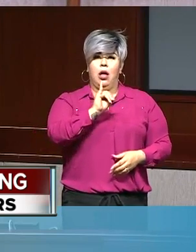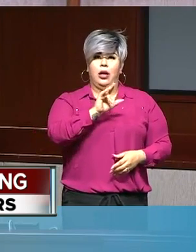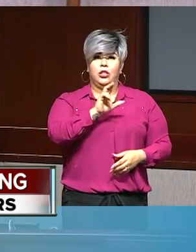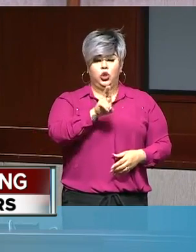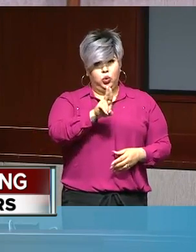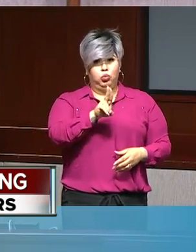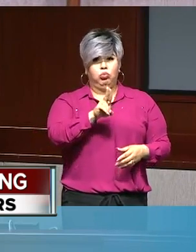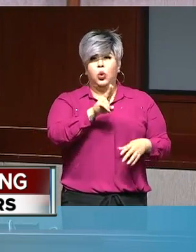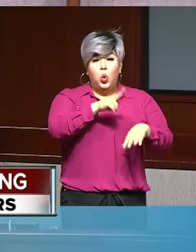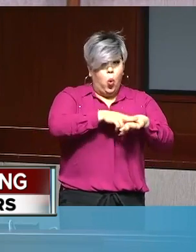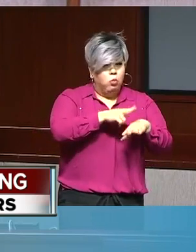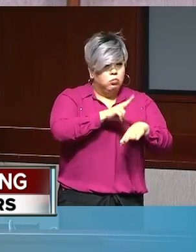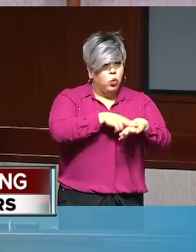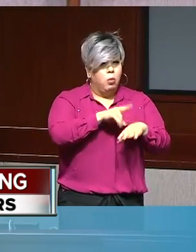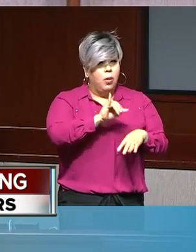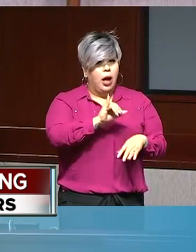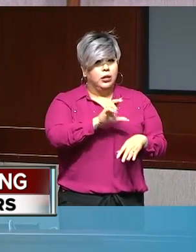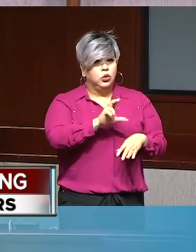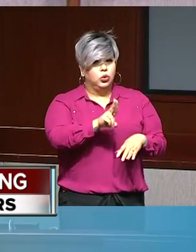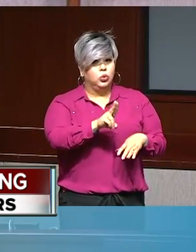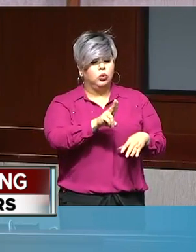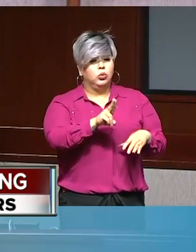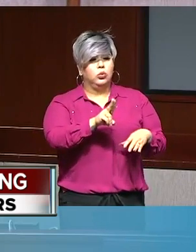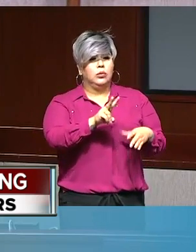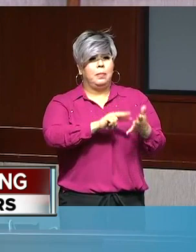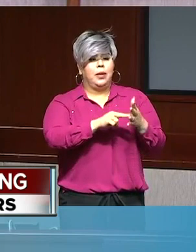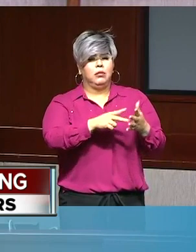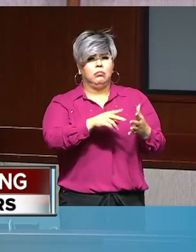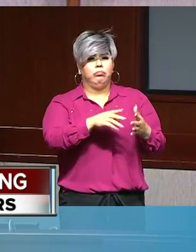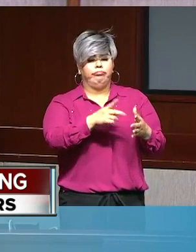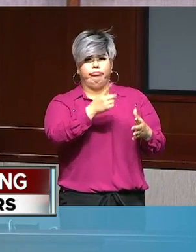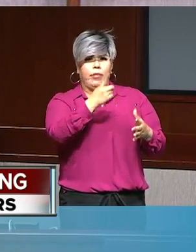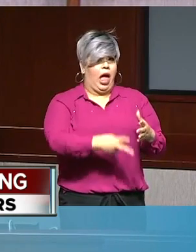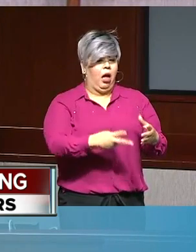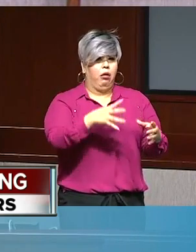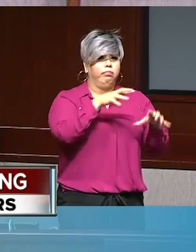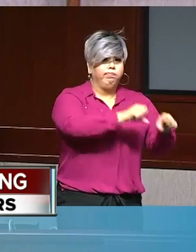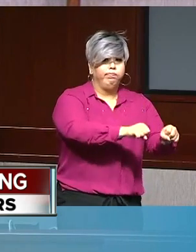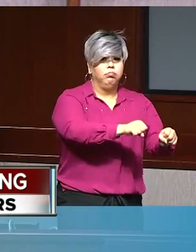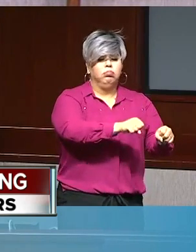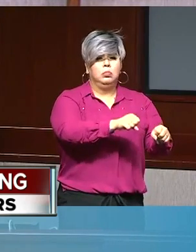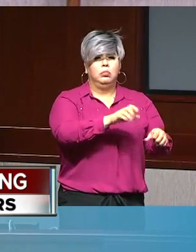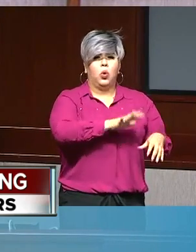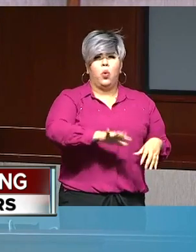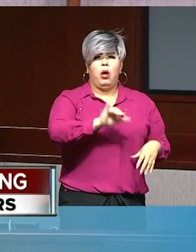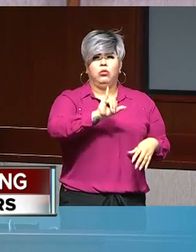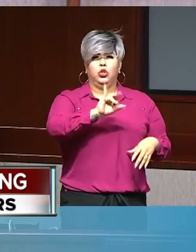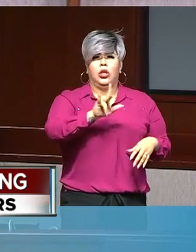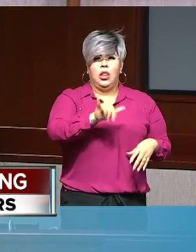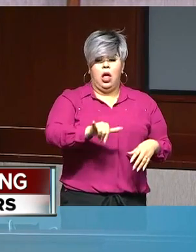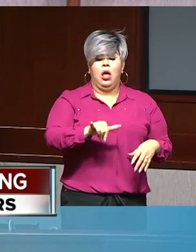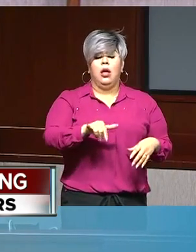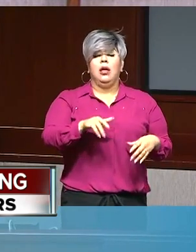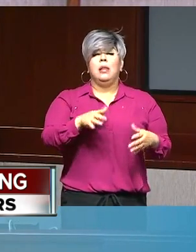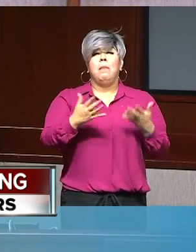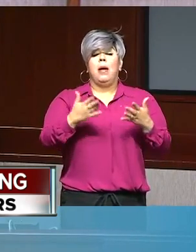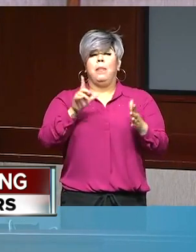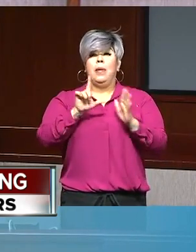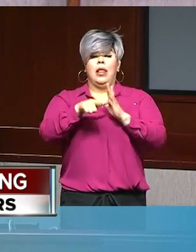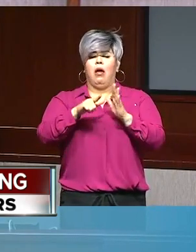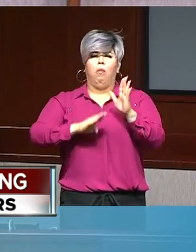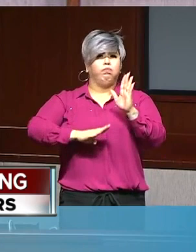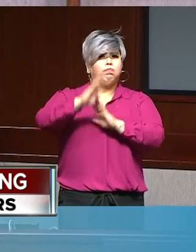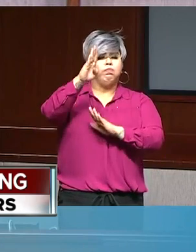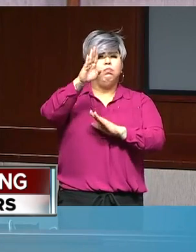regular ICU capacity in July, and then potentially the surge capacity looks